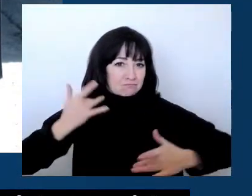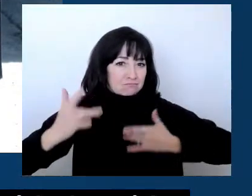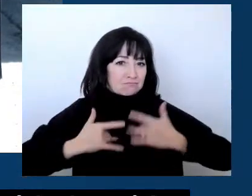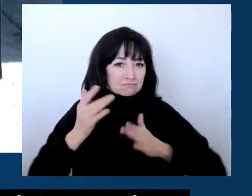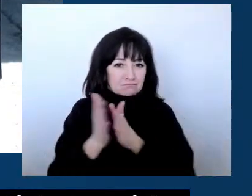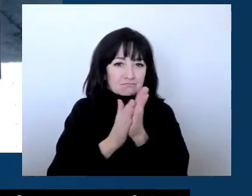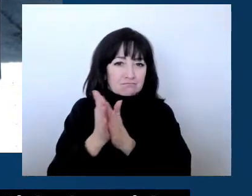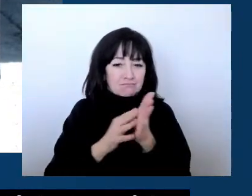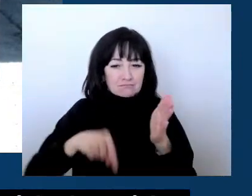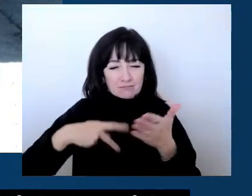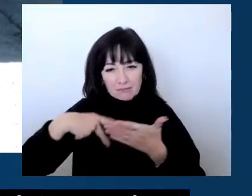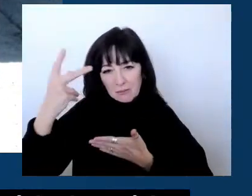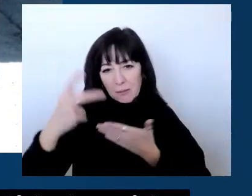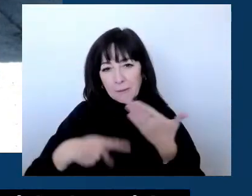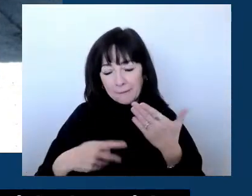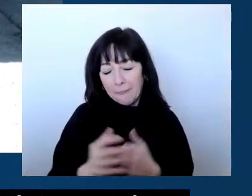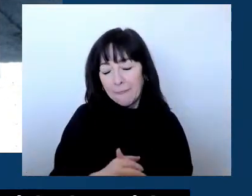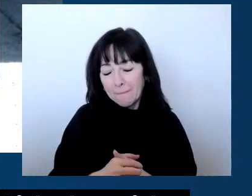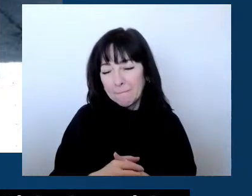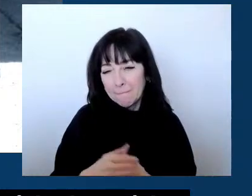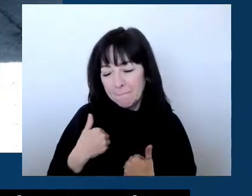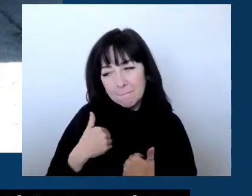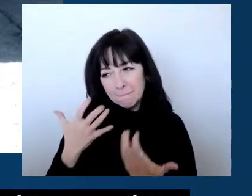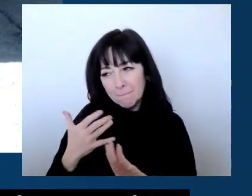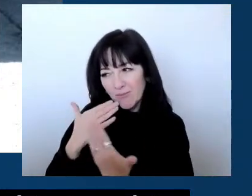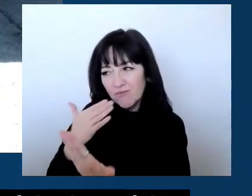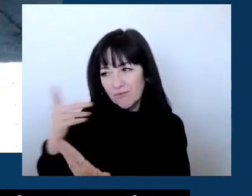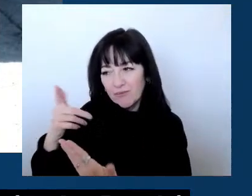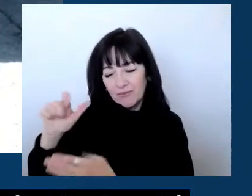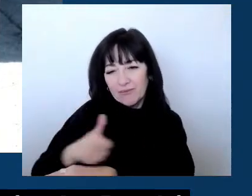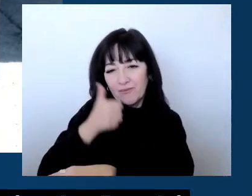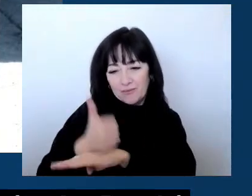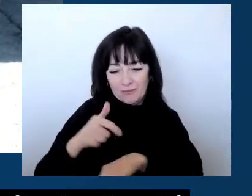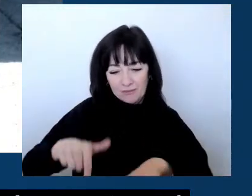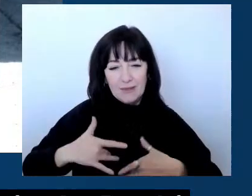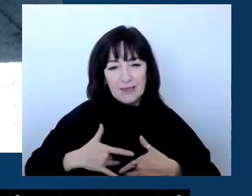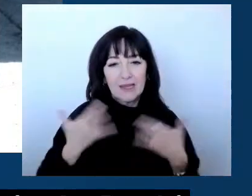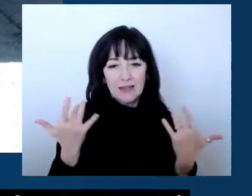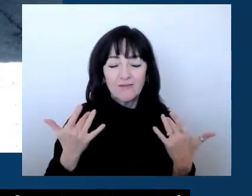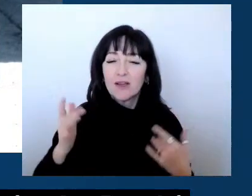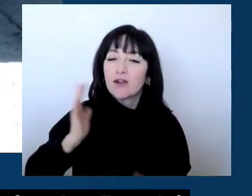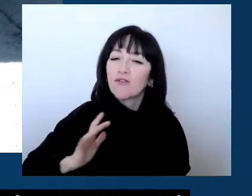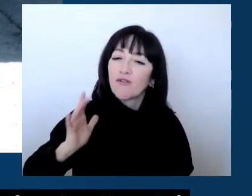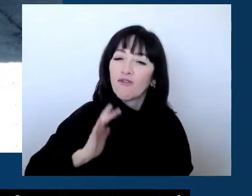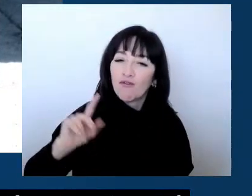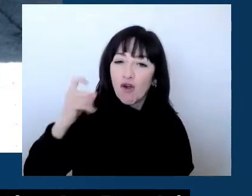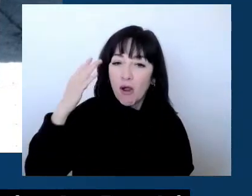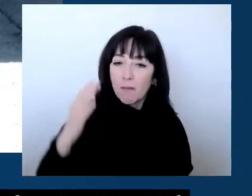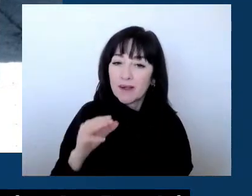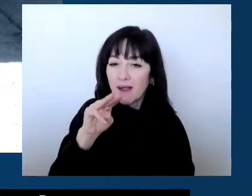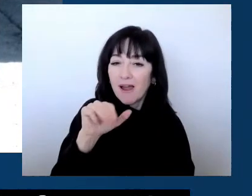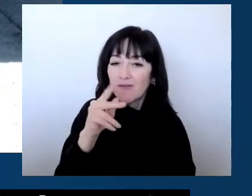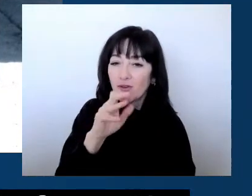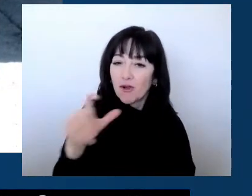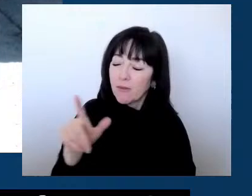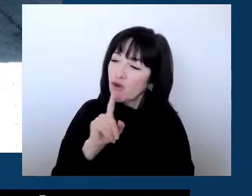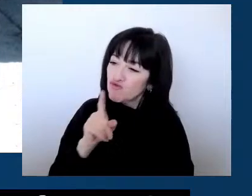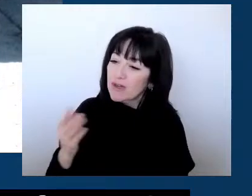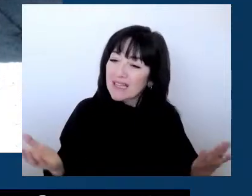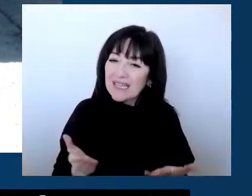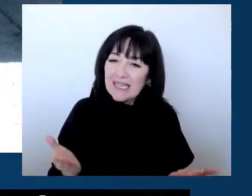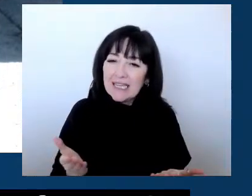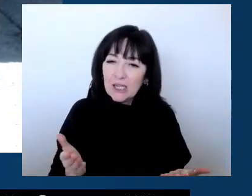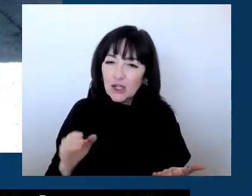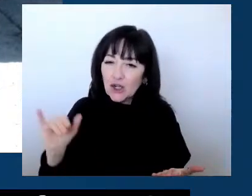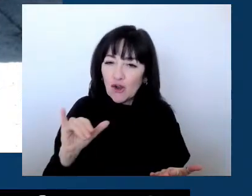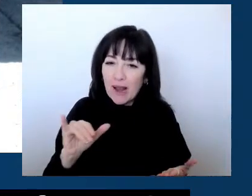It really was special. We are, as former Governor Markell used to like to say, we really are a state of neighbors. We really are, and